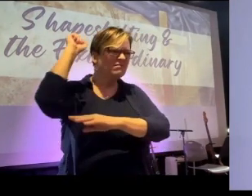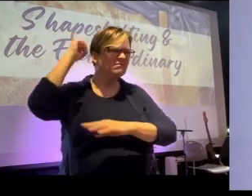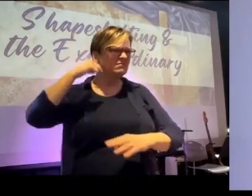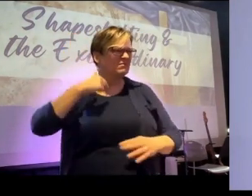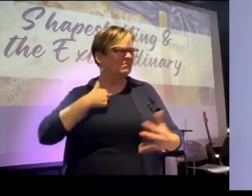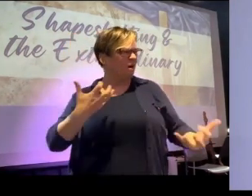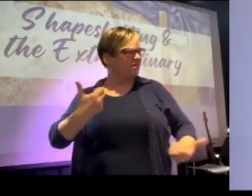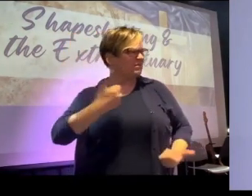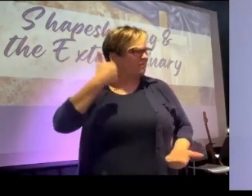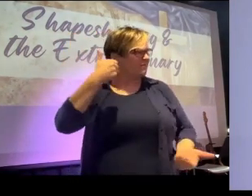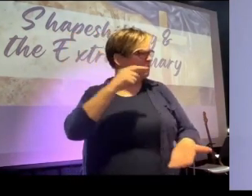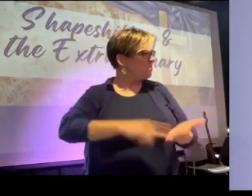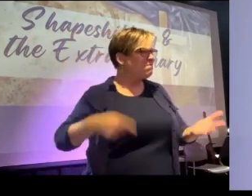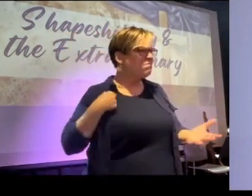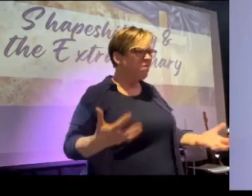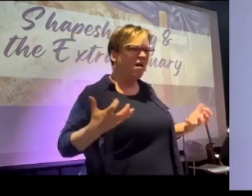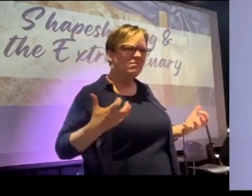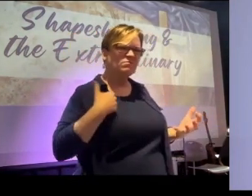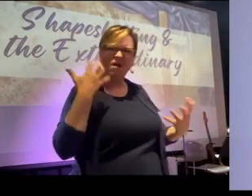identity.